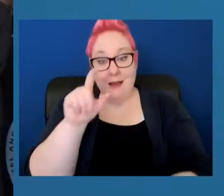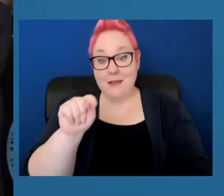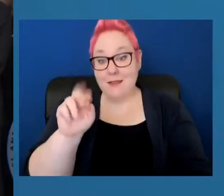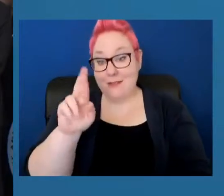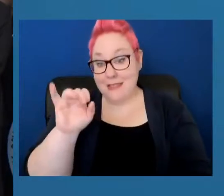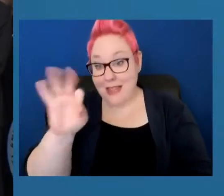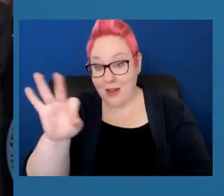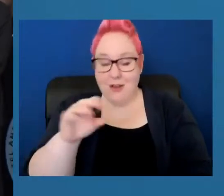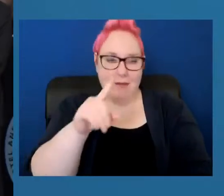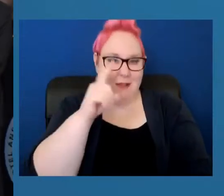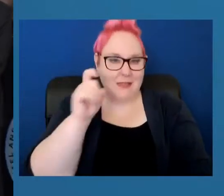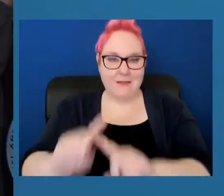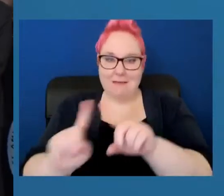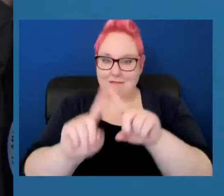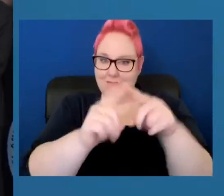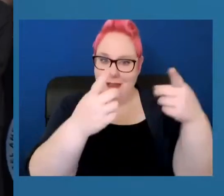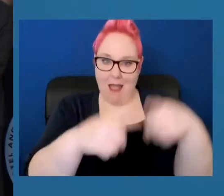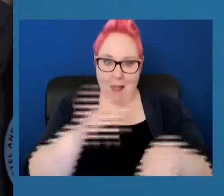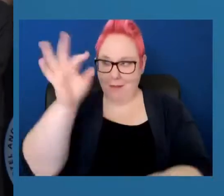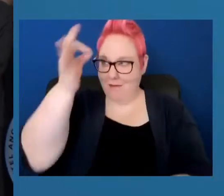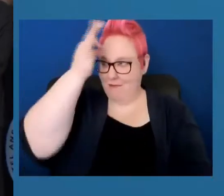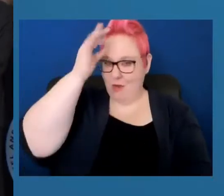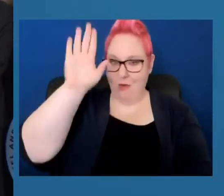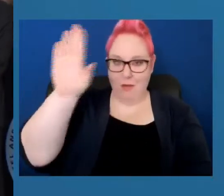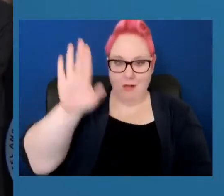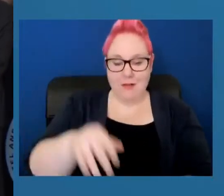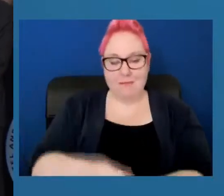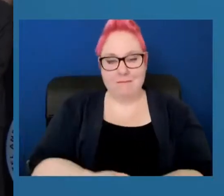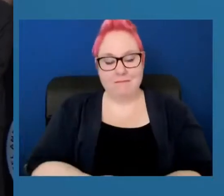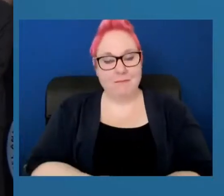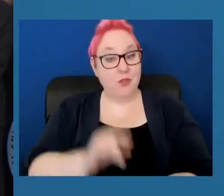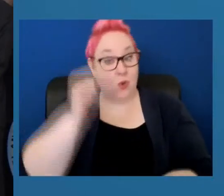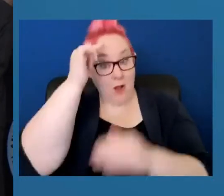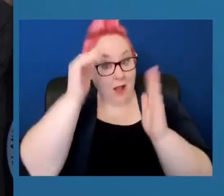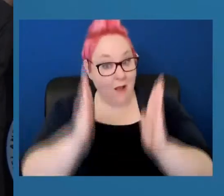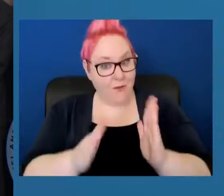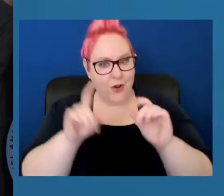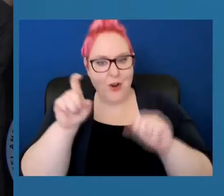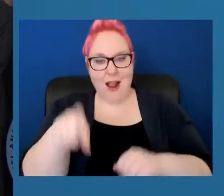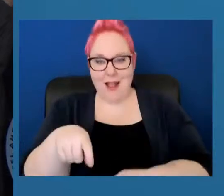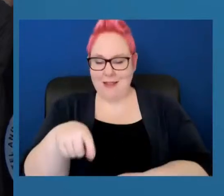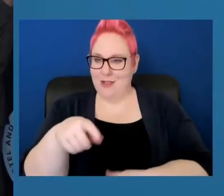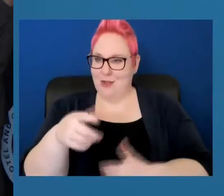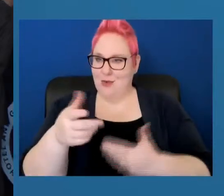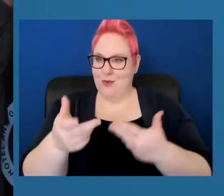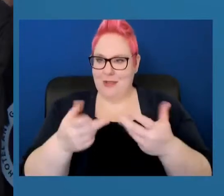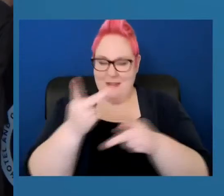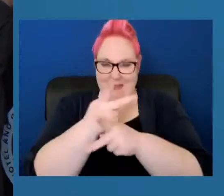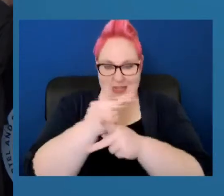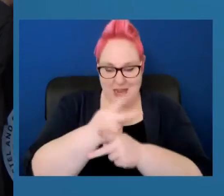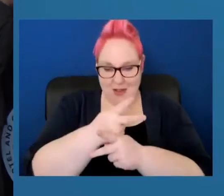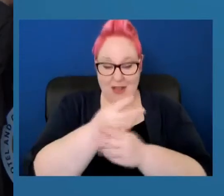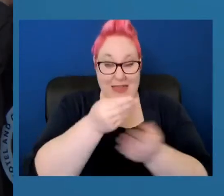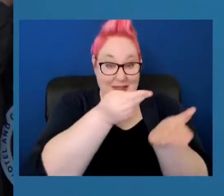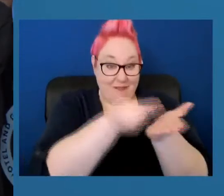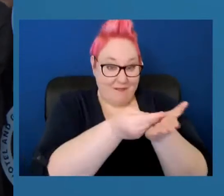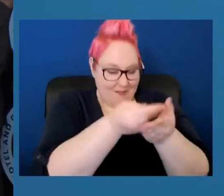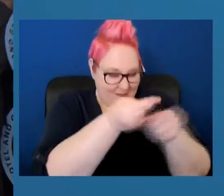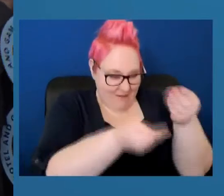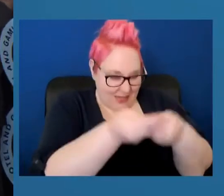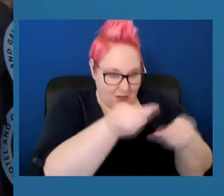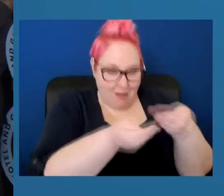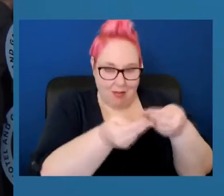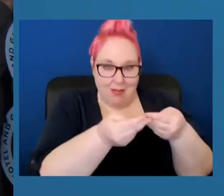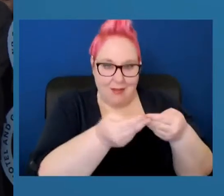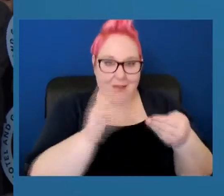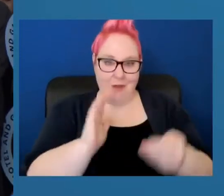So as governor, Kathy Hochul has to manage the fiscal state of our